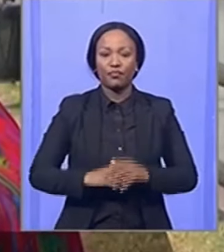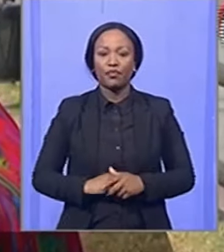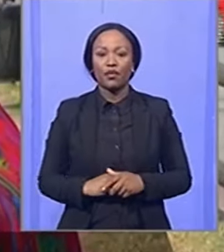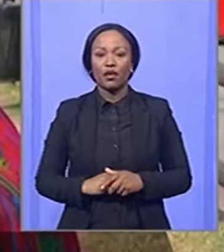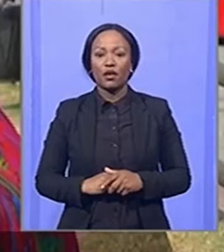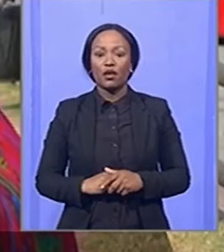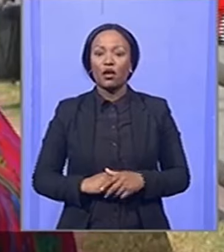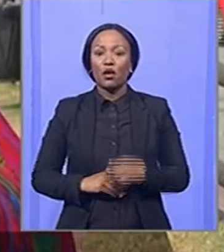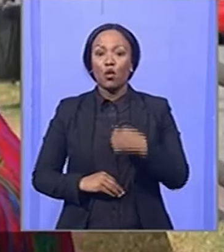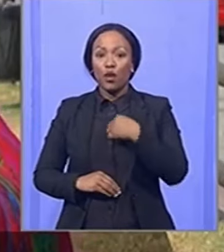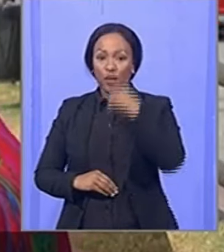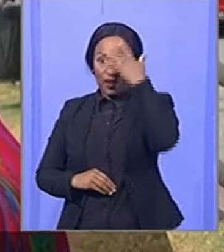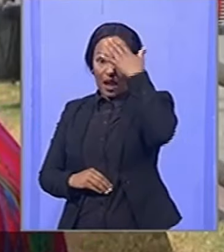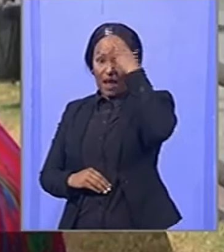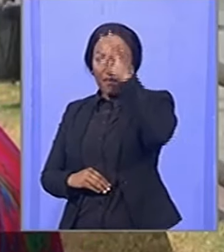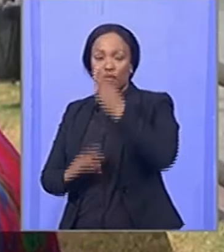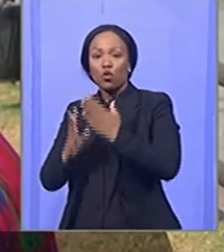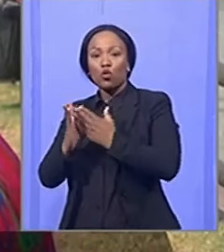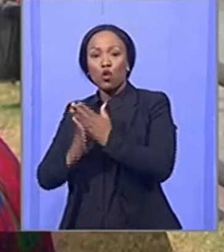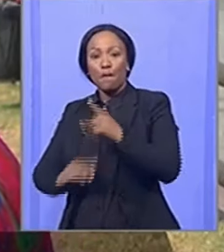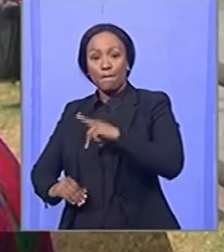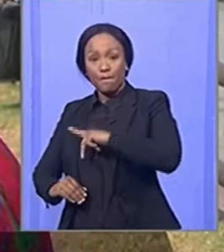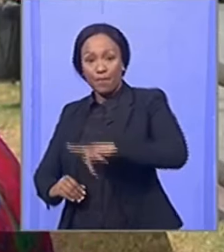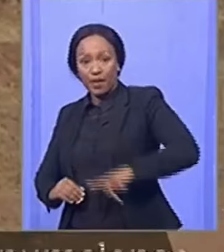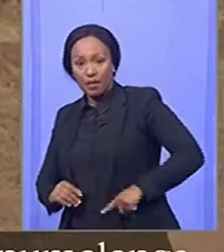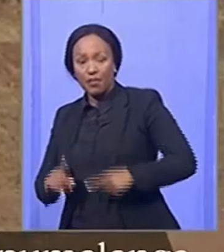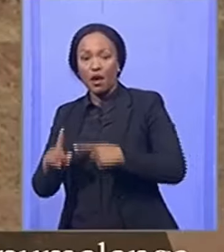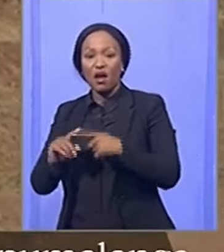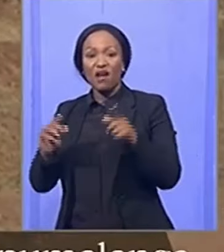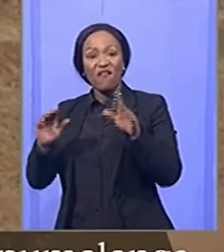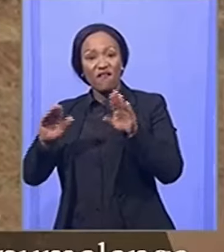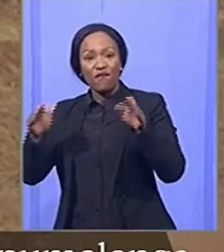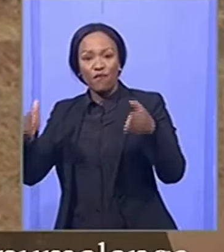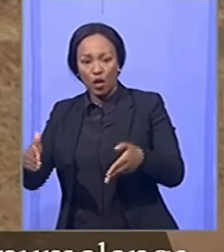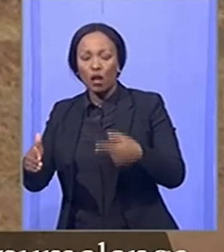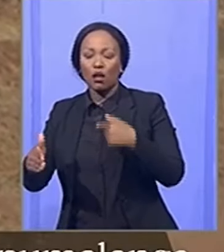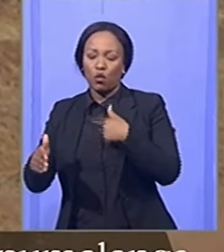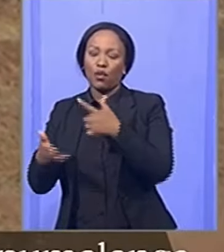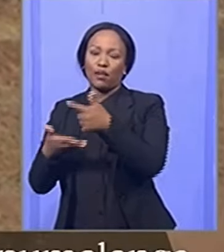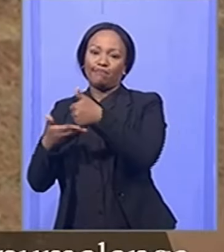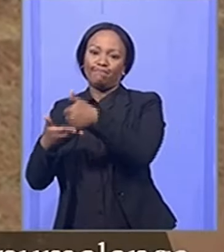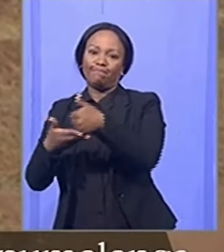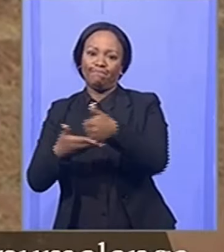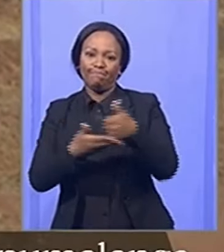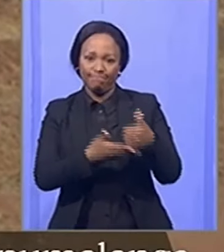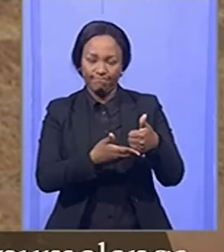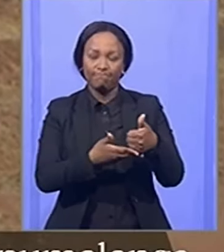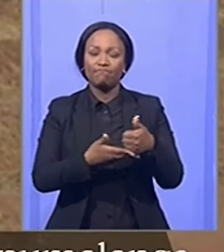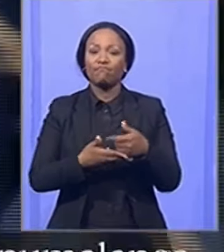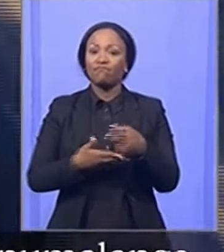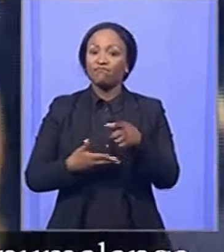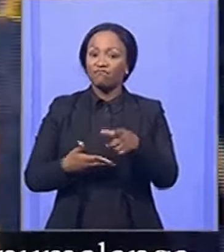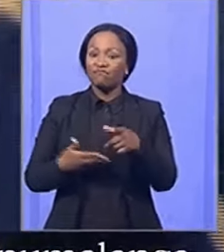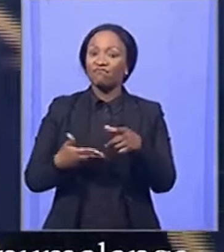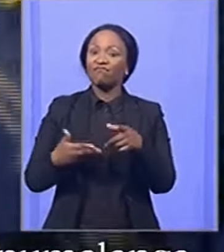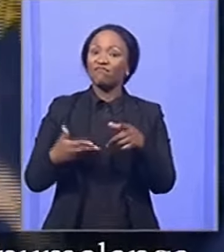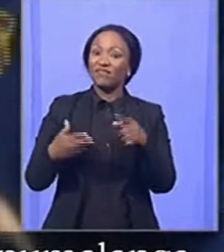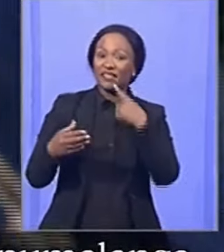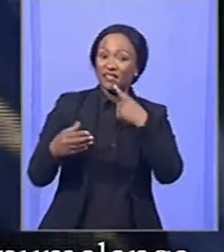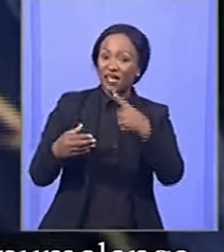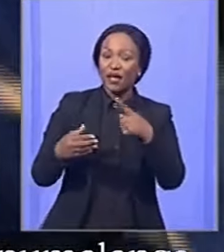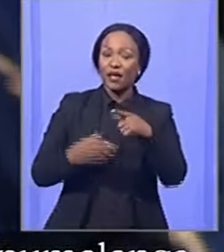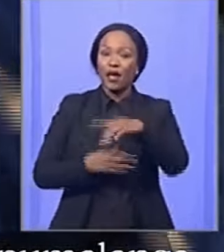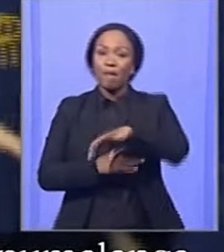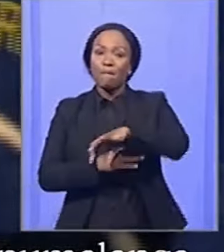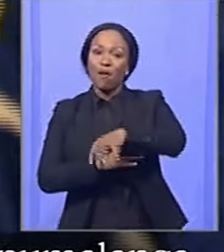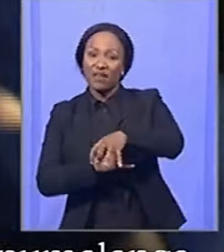Premier that we're going to carry all the costs of the funeral. Lefapha la Polokeho le Tshireletso provinceng le bolela ha tlaleho